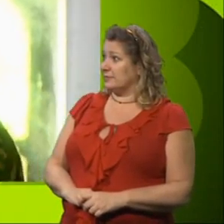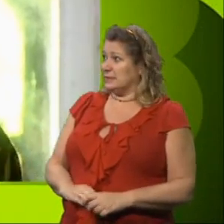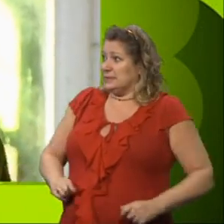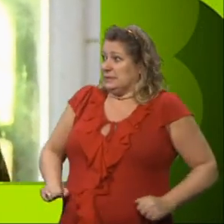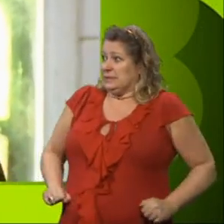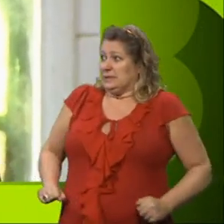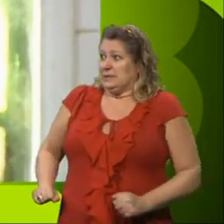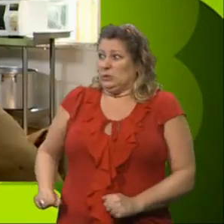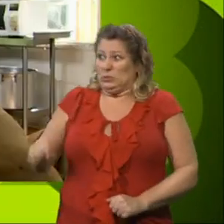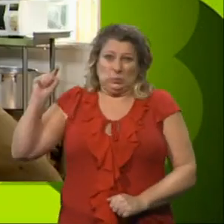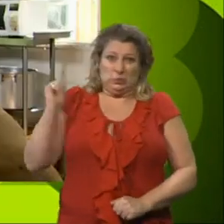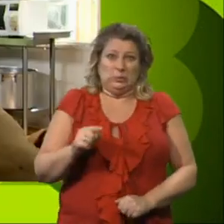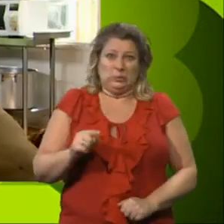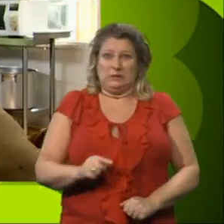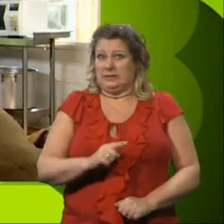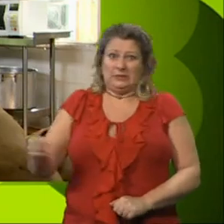Get peeling!